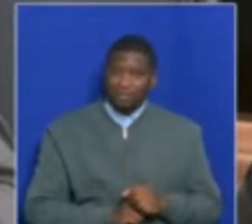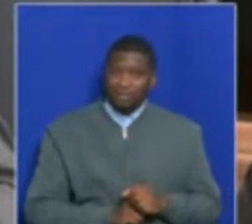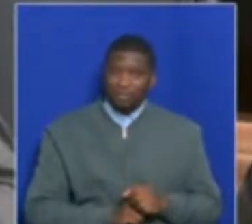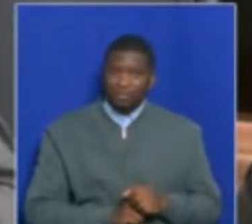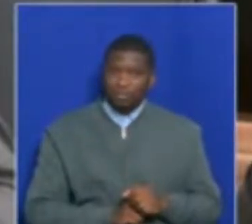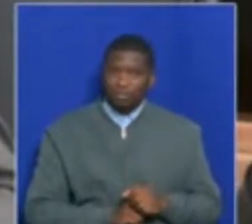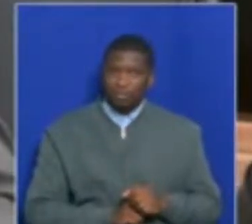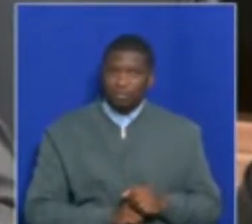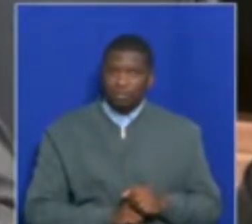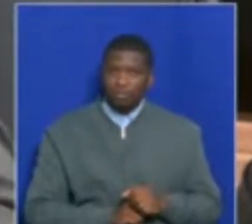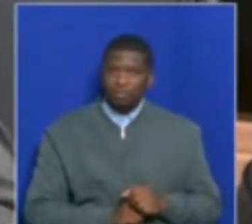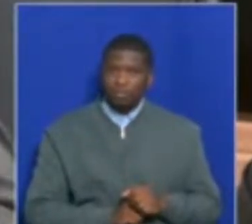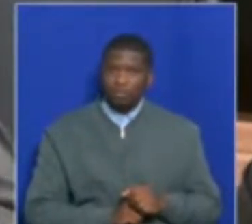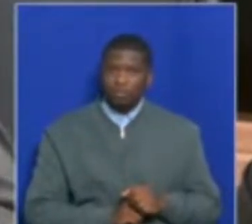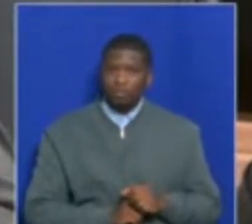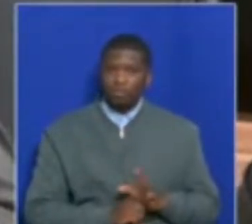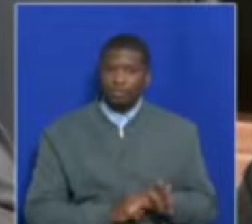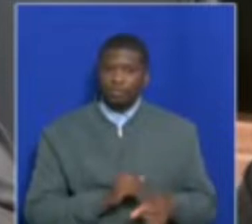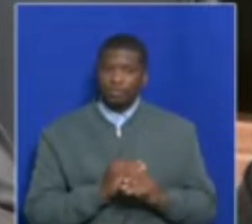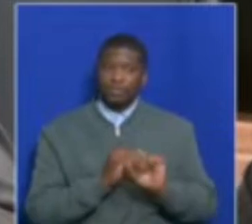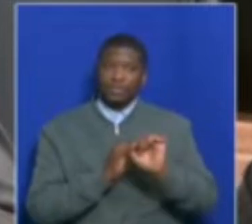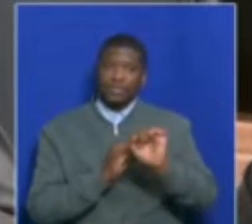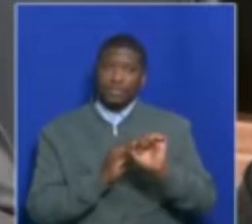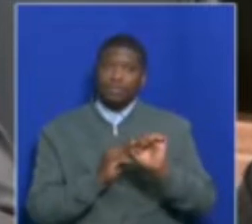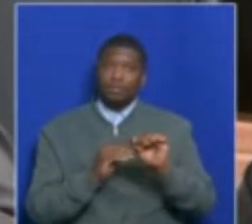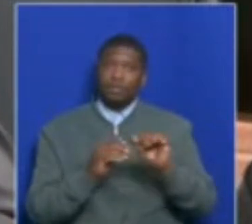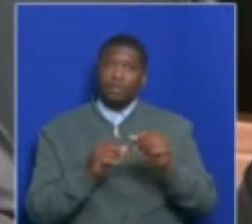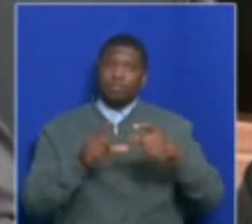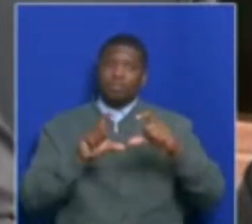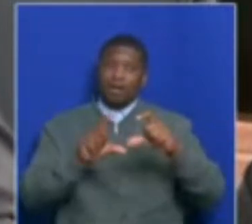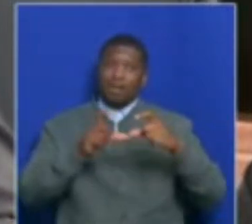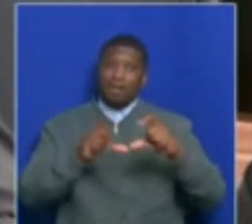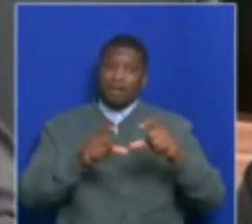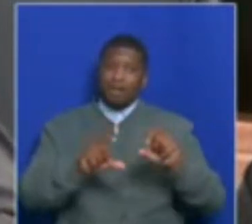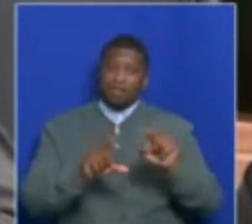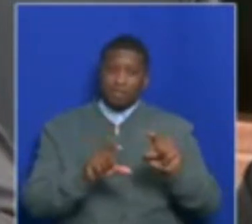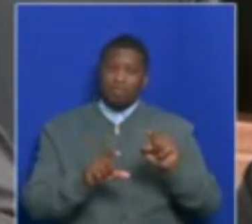and its subparagraphs, and I'll stop you from time to time